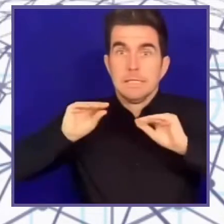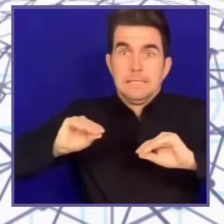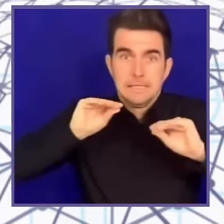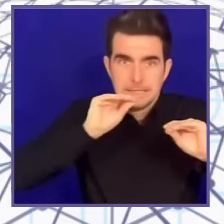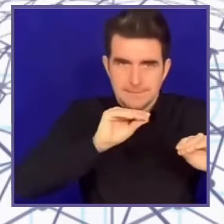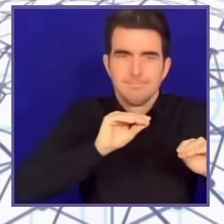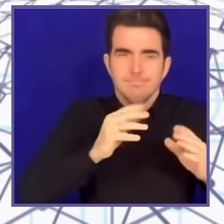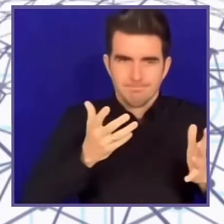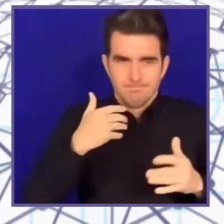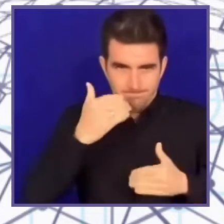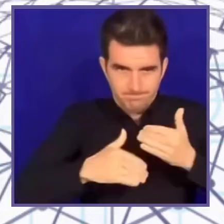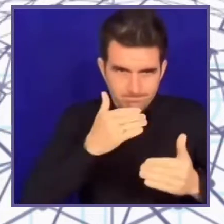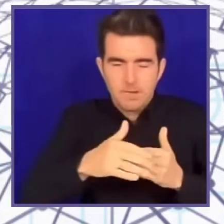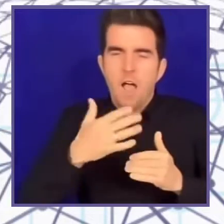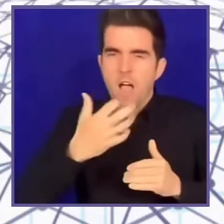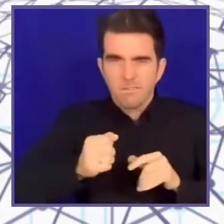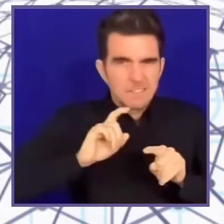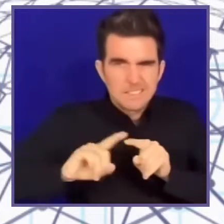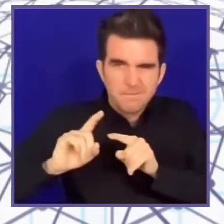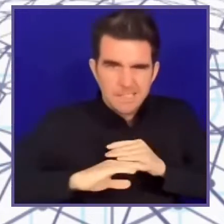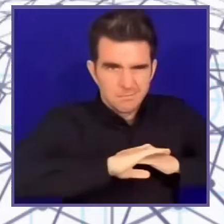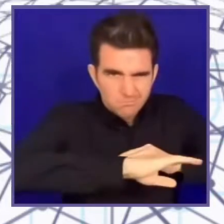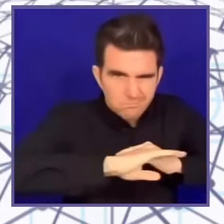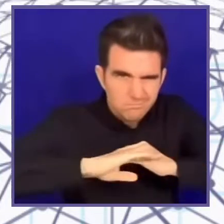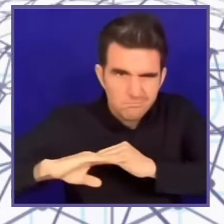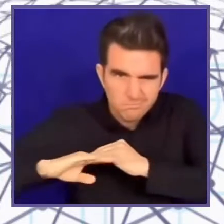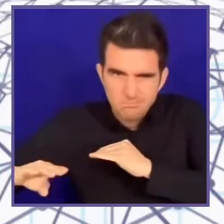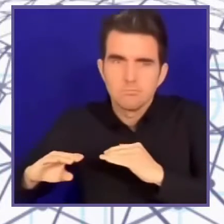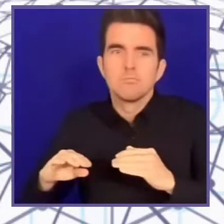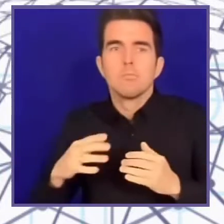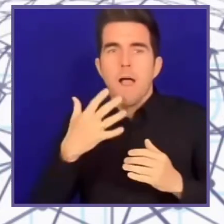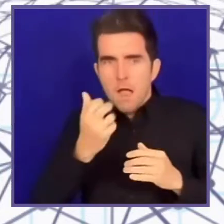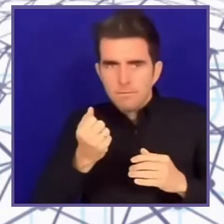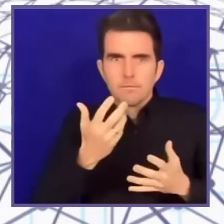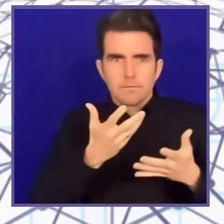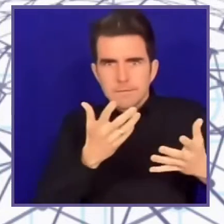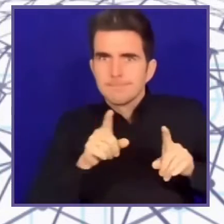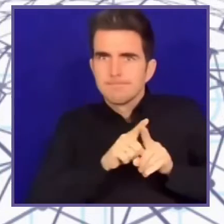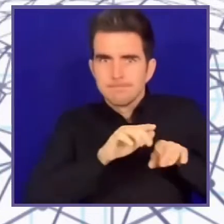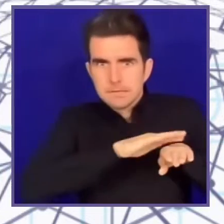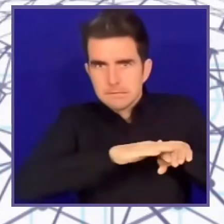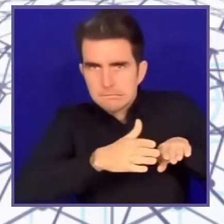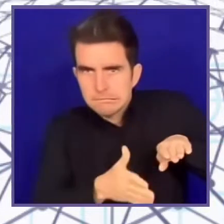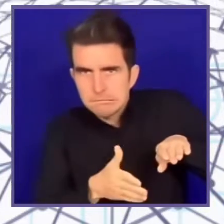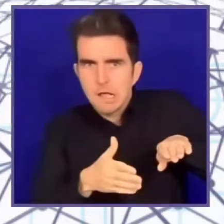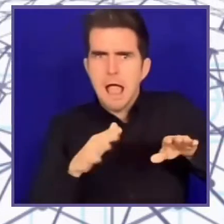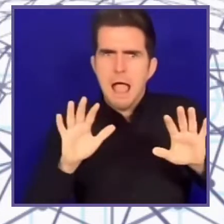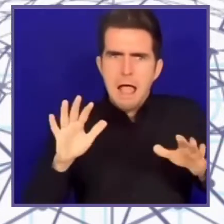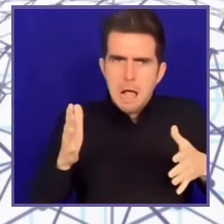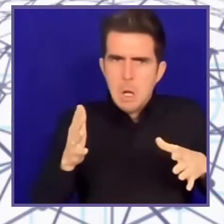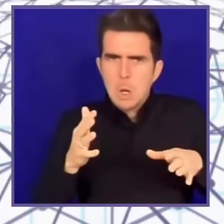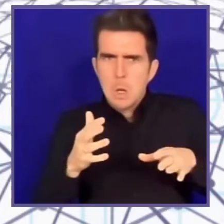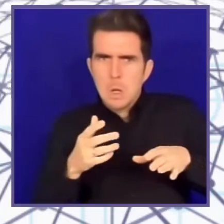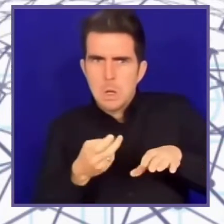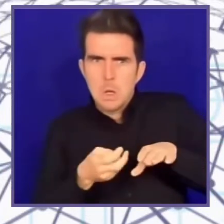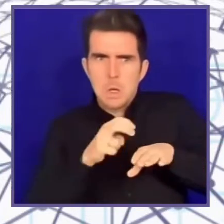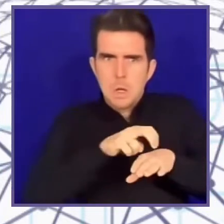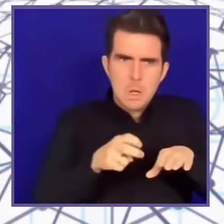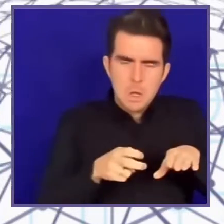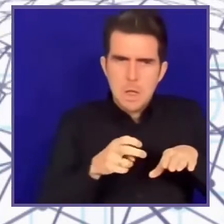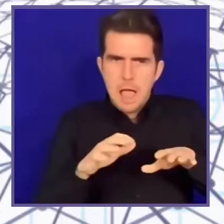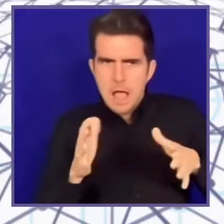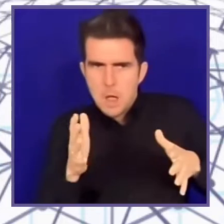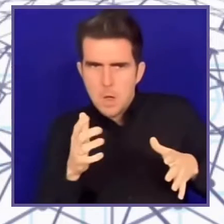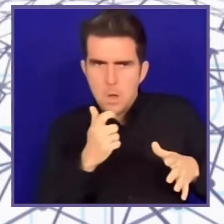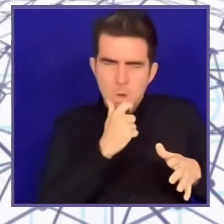a curb, negotiate slopes of different gradients, because we have all this in that center. We also